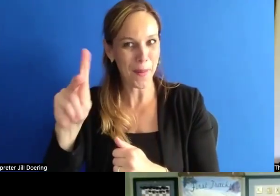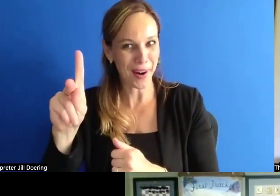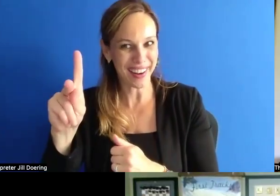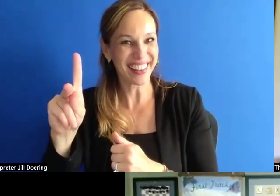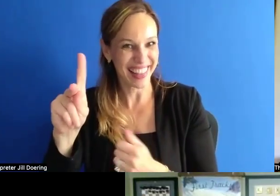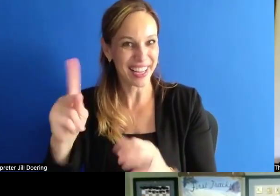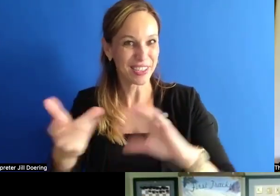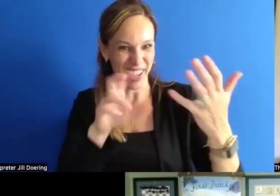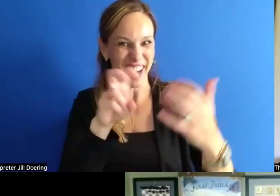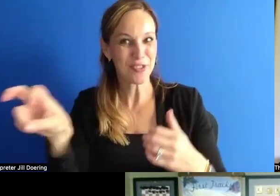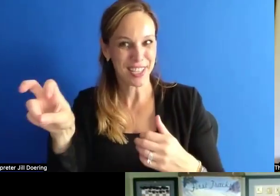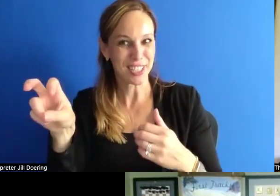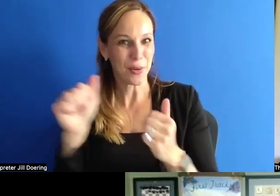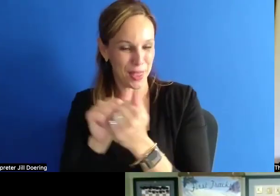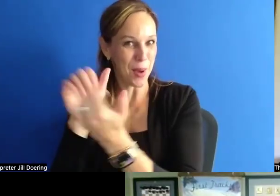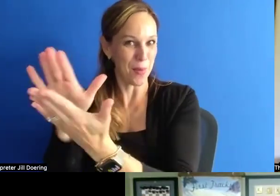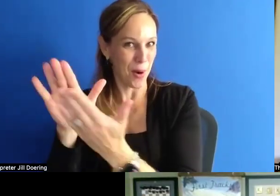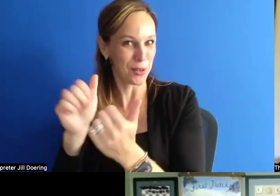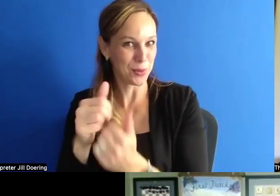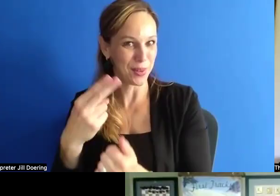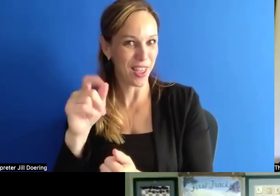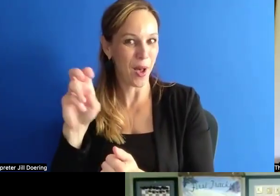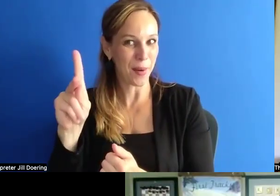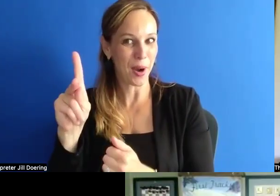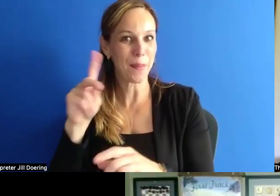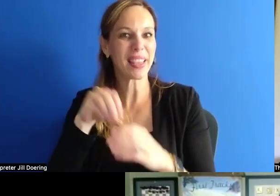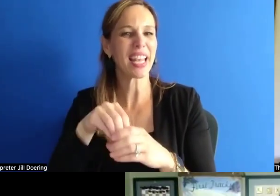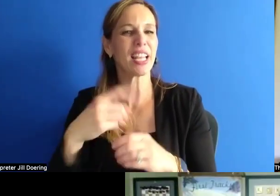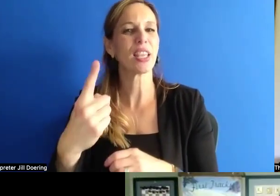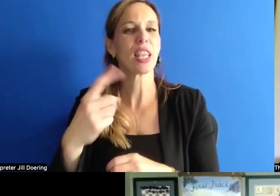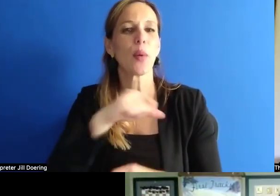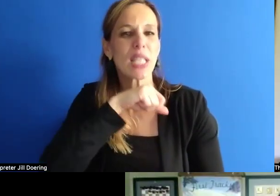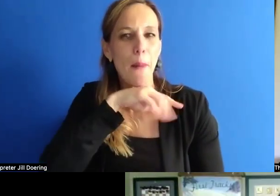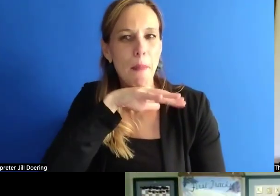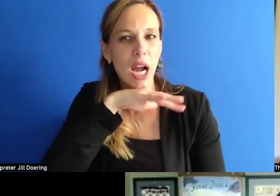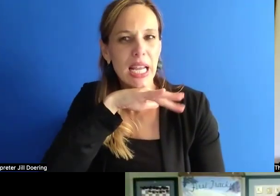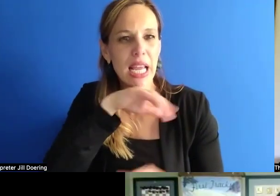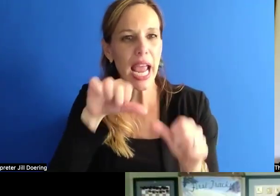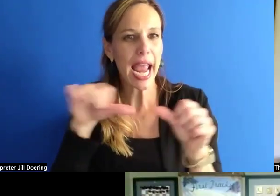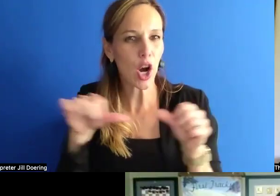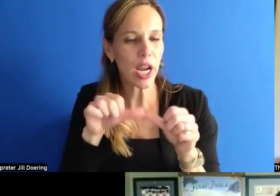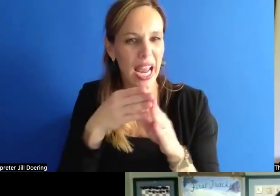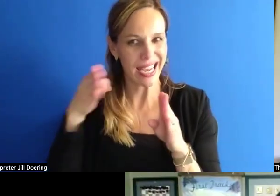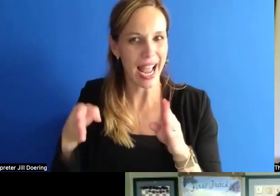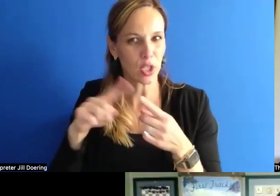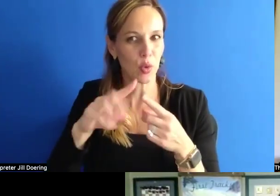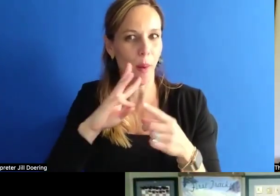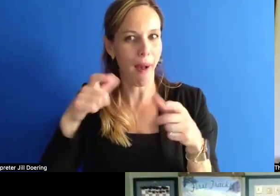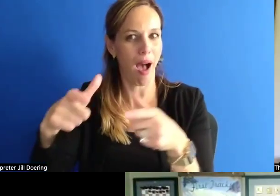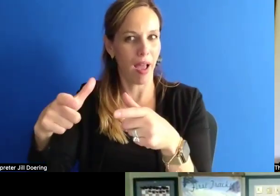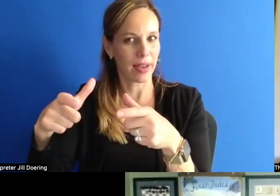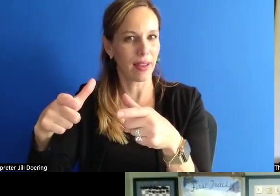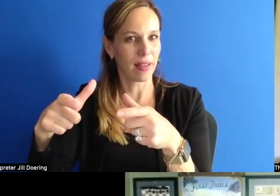And then on that kiss, we were in this muddy area that was next to a pond. So they had laid down all these